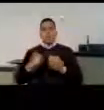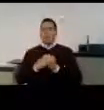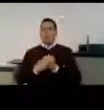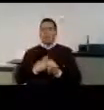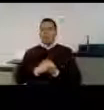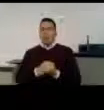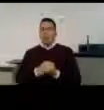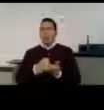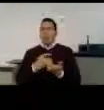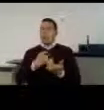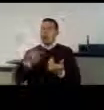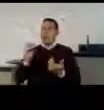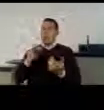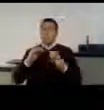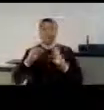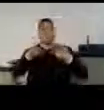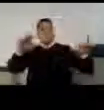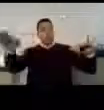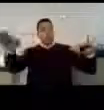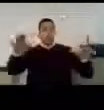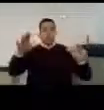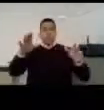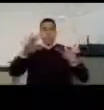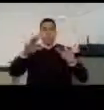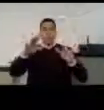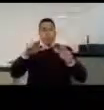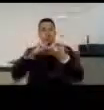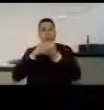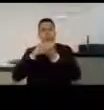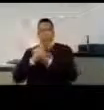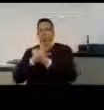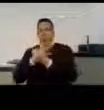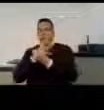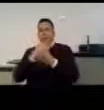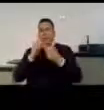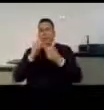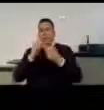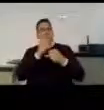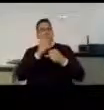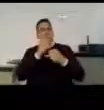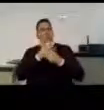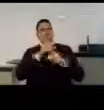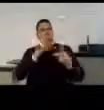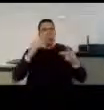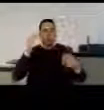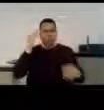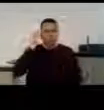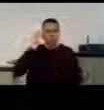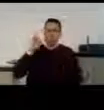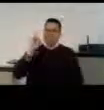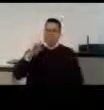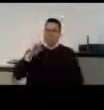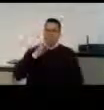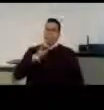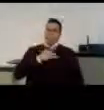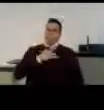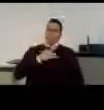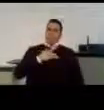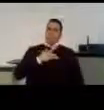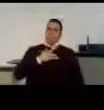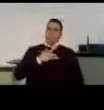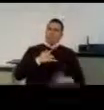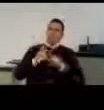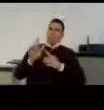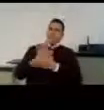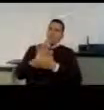support and also make awareness at the same time is what really impacted me about